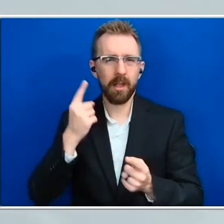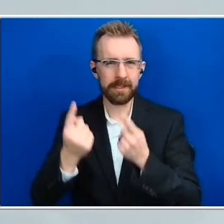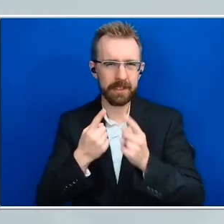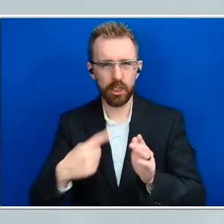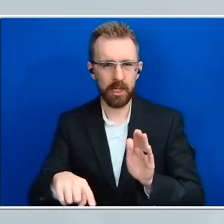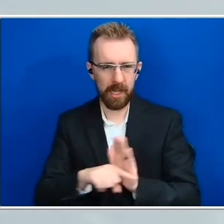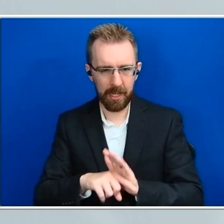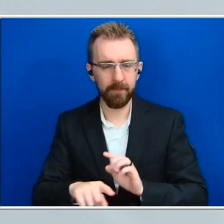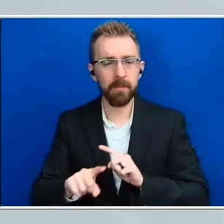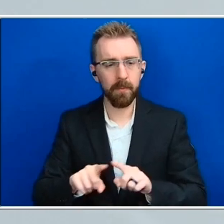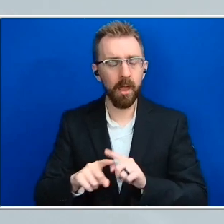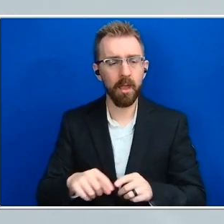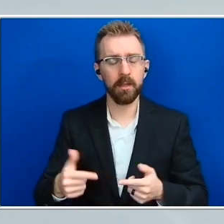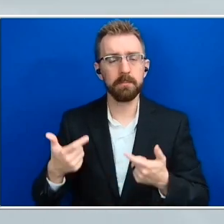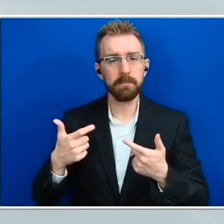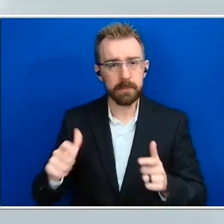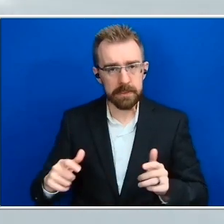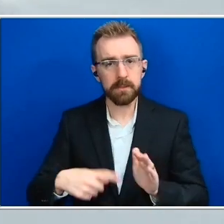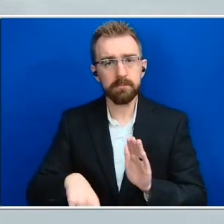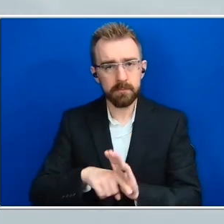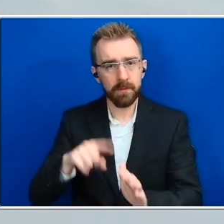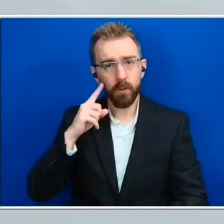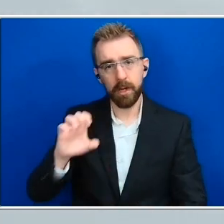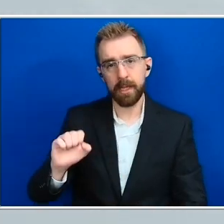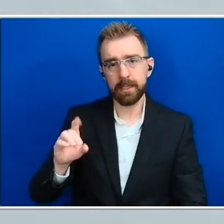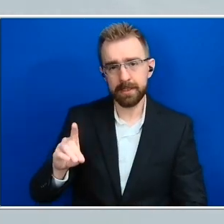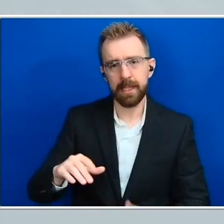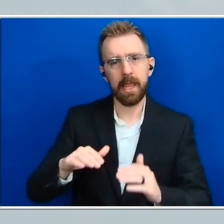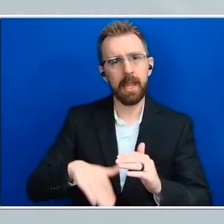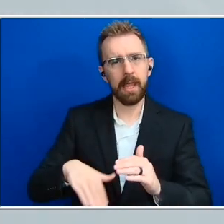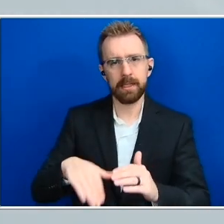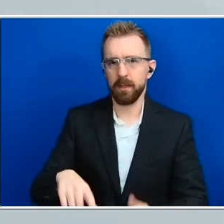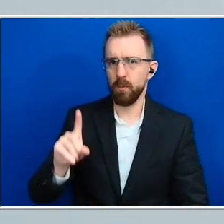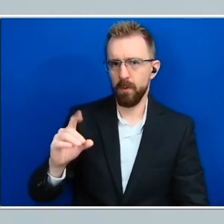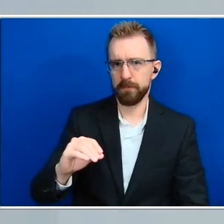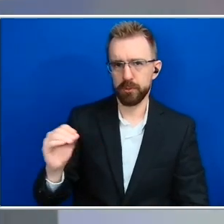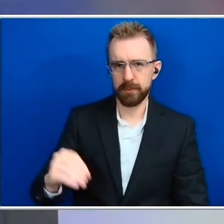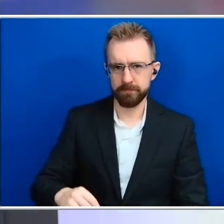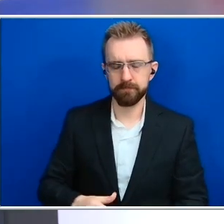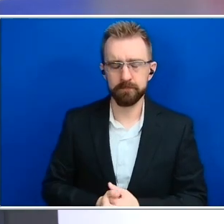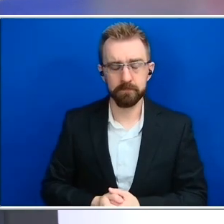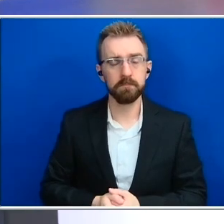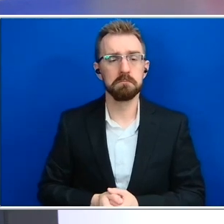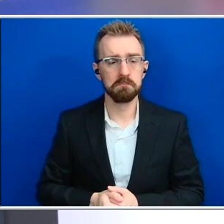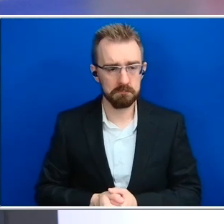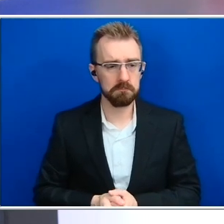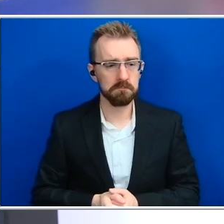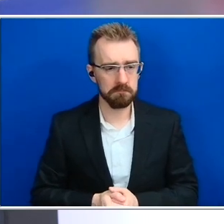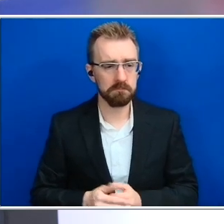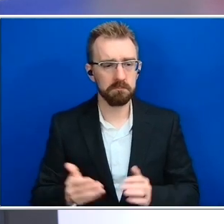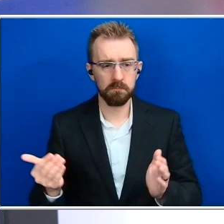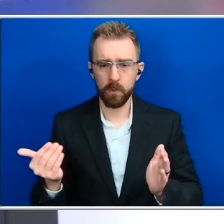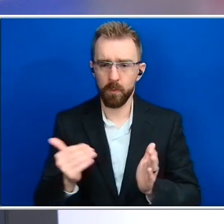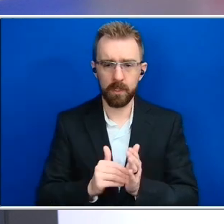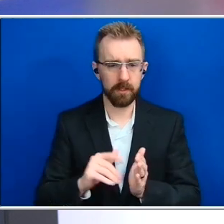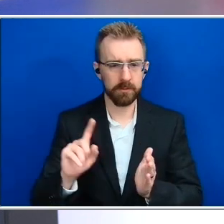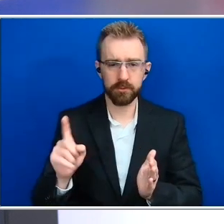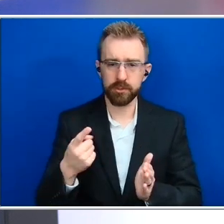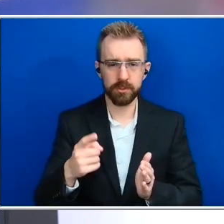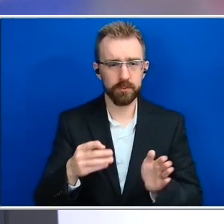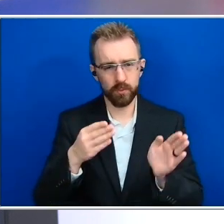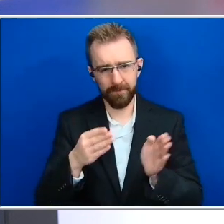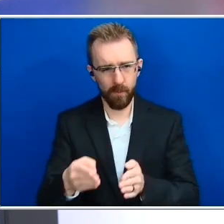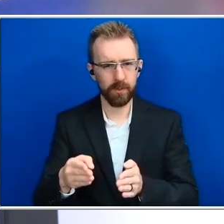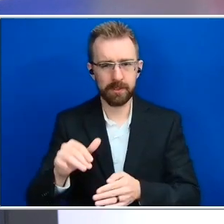adverse event for ESD is less than 1%. Okay. Yeah. So again, just to refocus, that was for